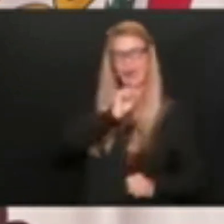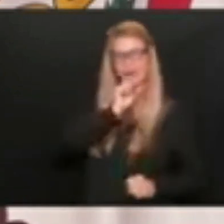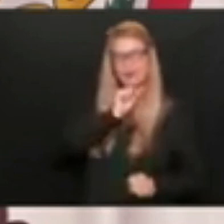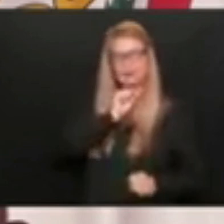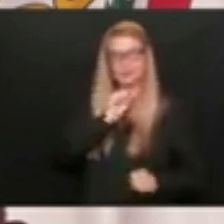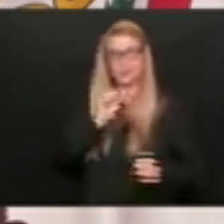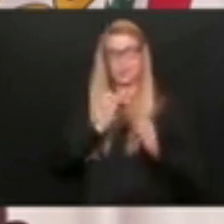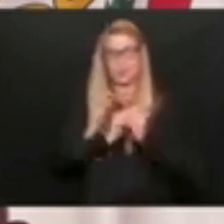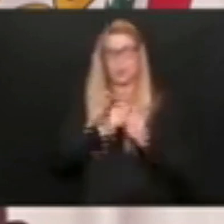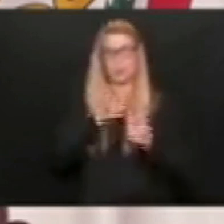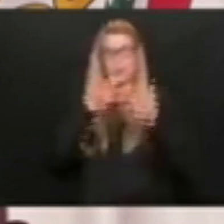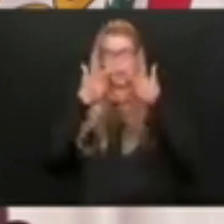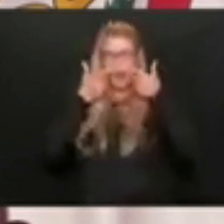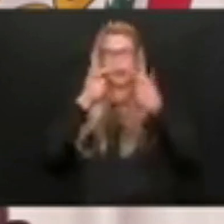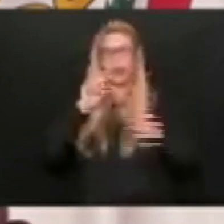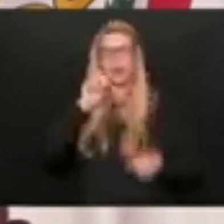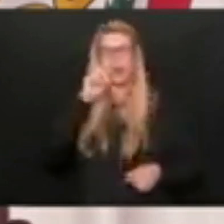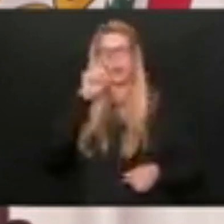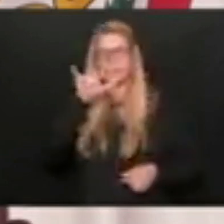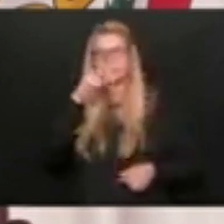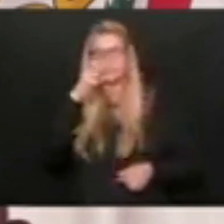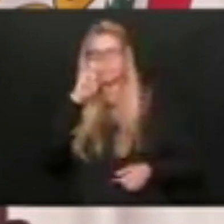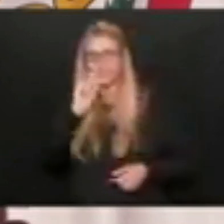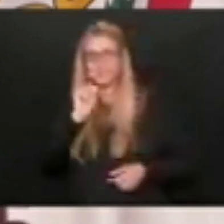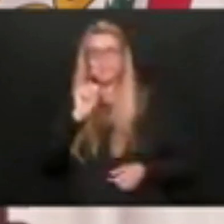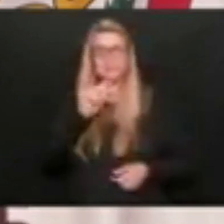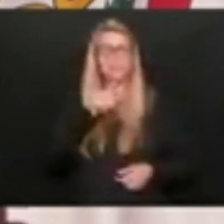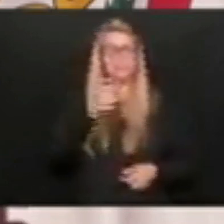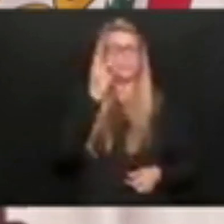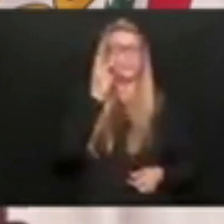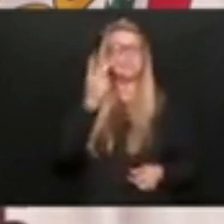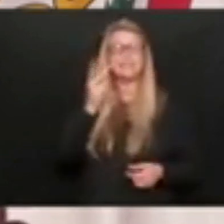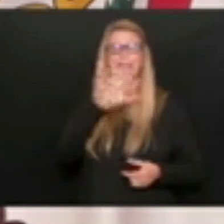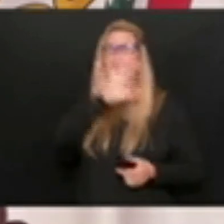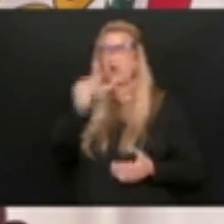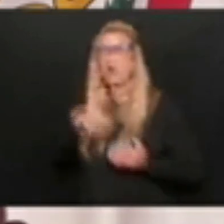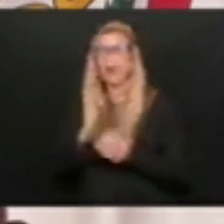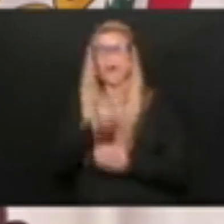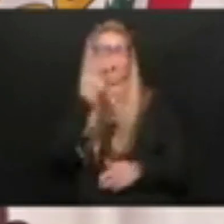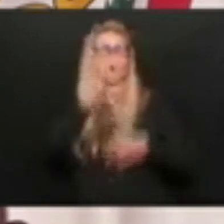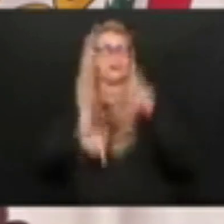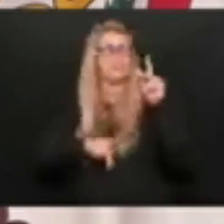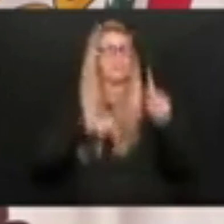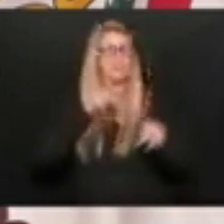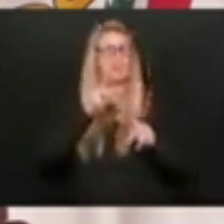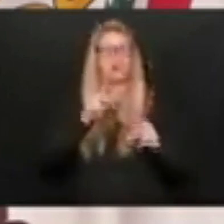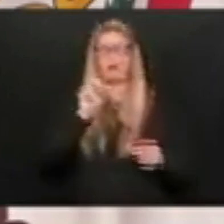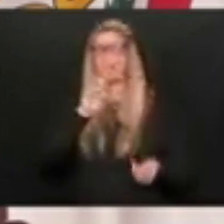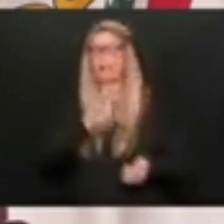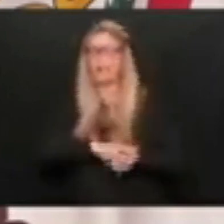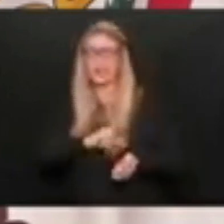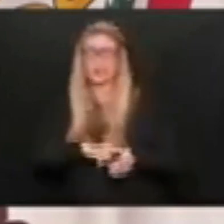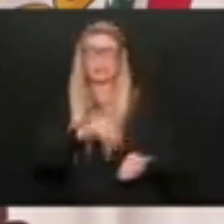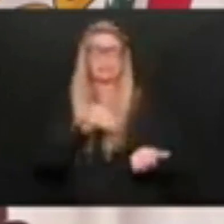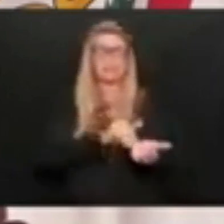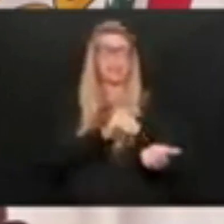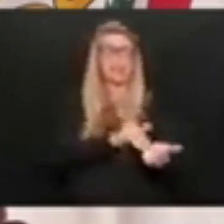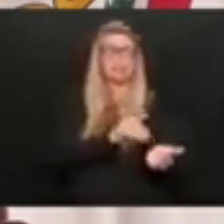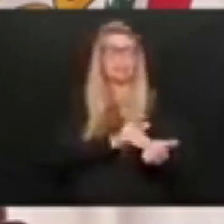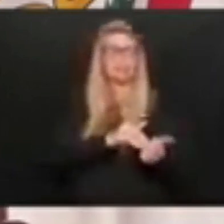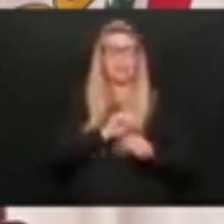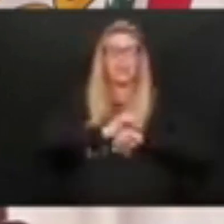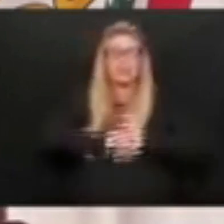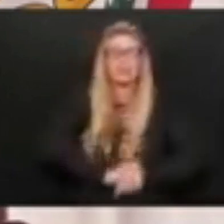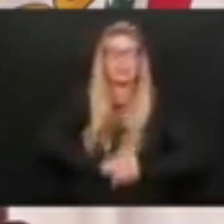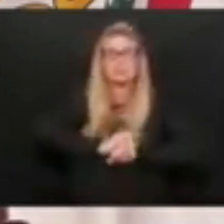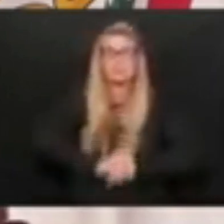eyes rolled back. See how many people that you see on TV, that you see a nurse or a doctor doing the compressions of